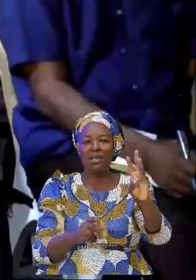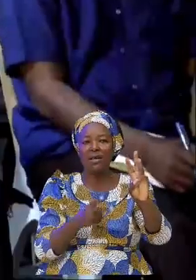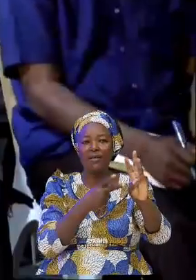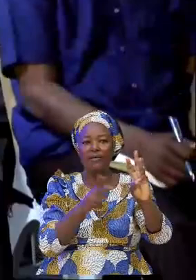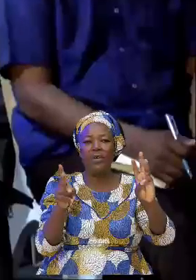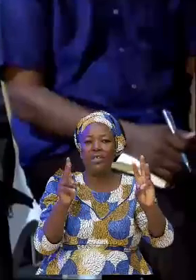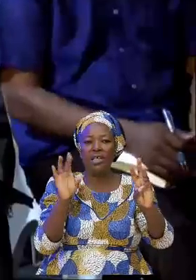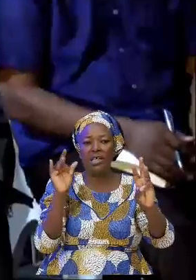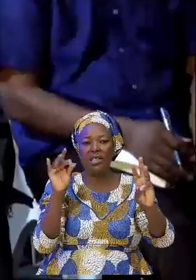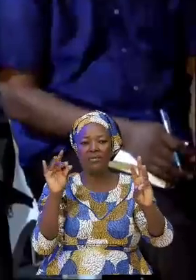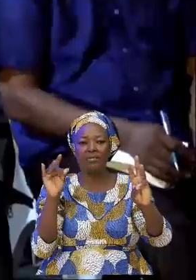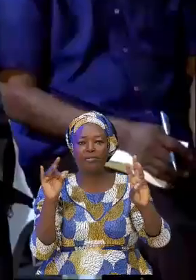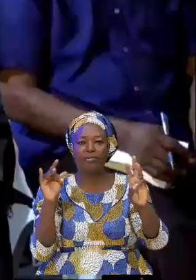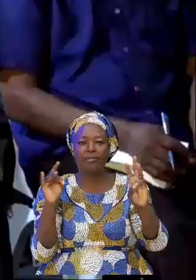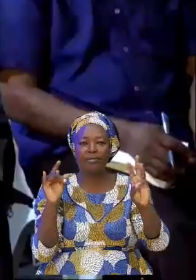chapter